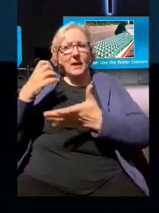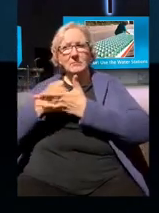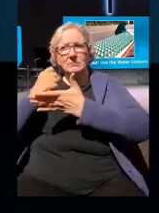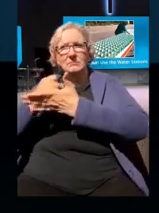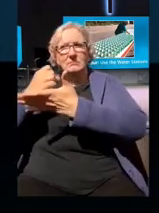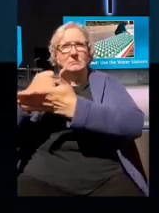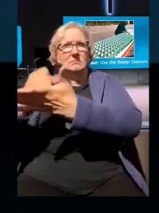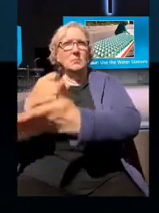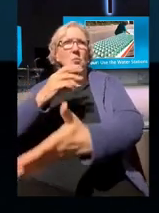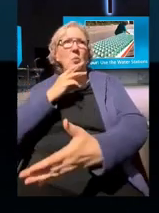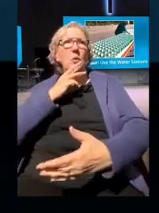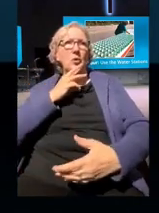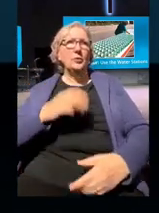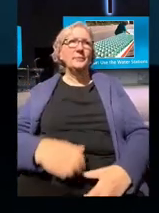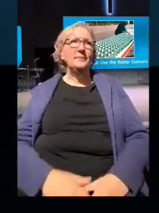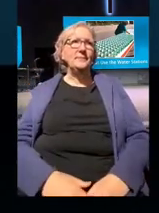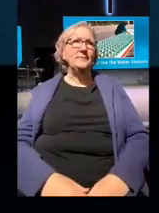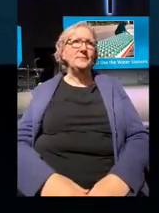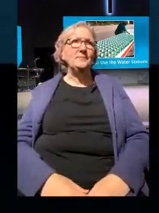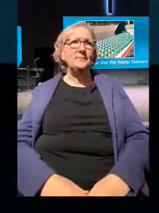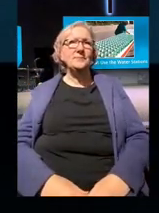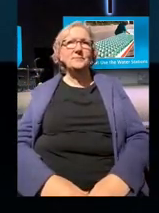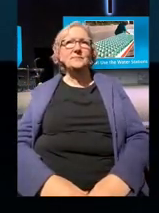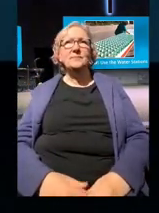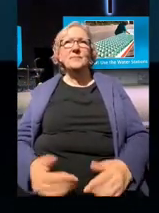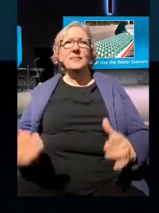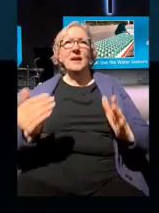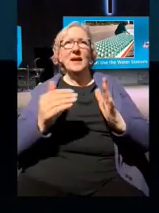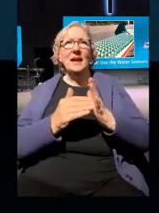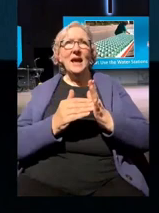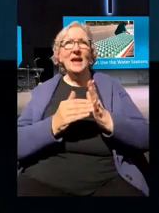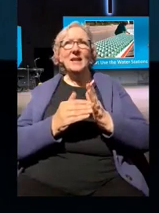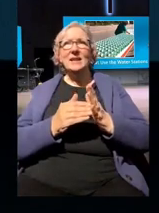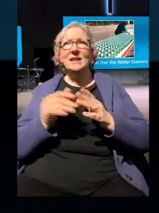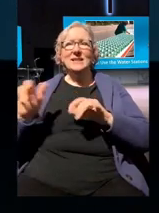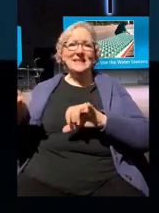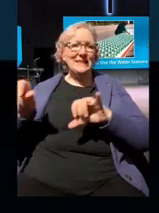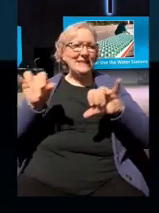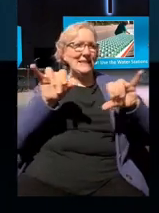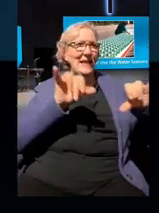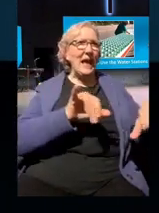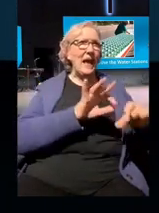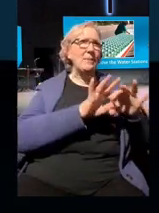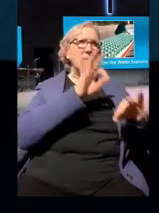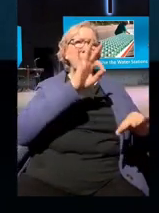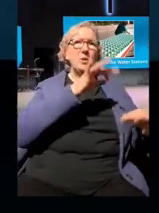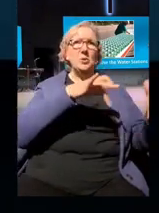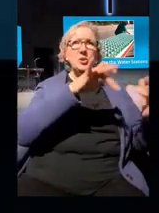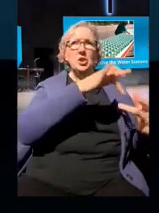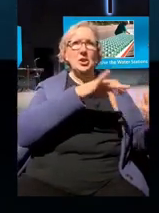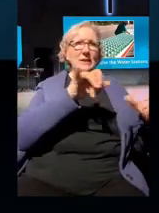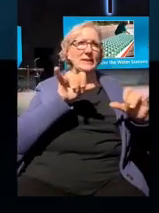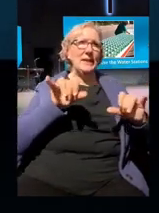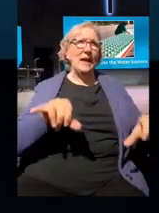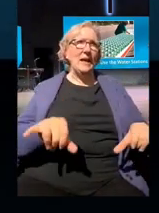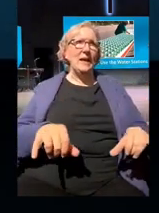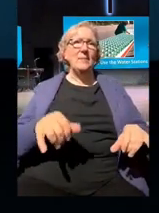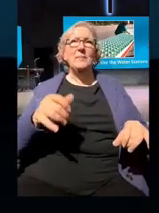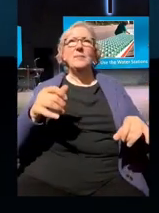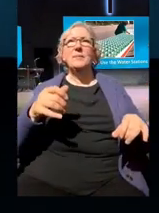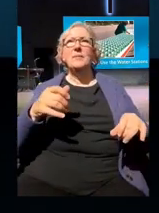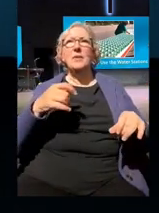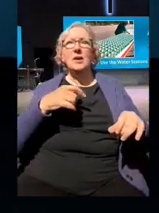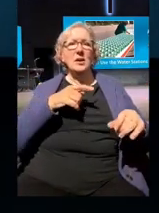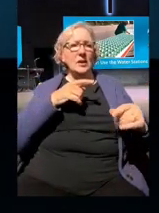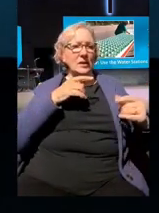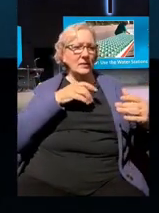stations. And once again, it's no different in our spiritual journey. When we encounter